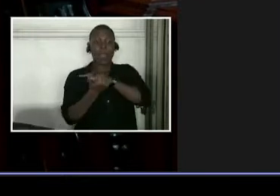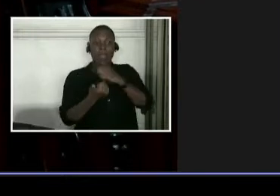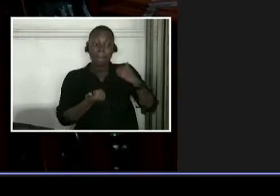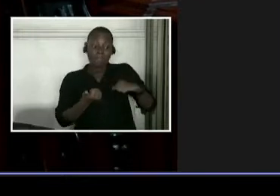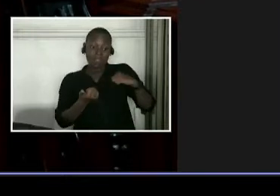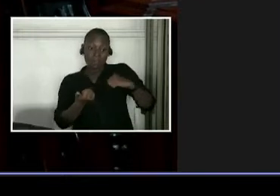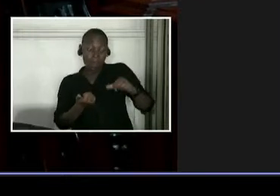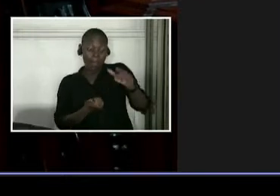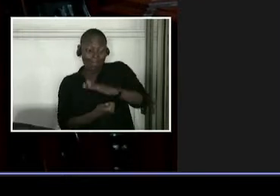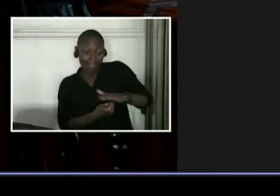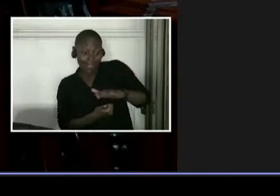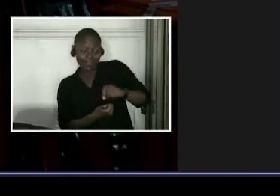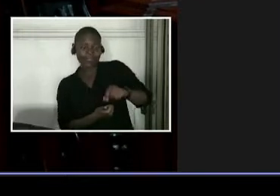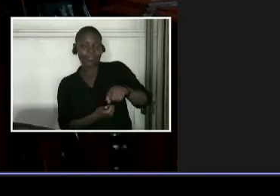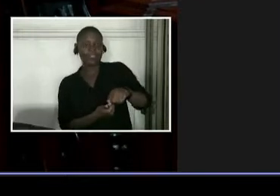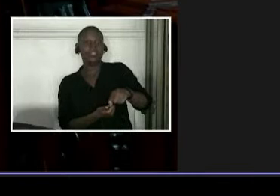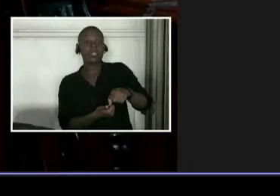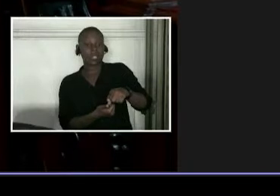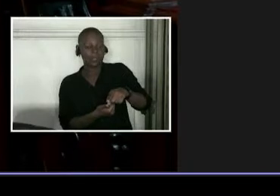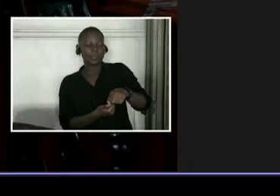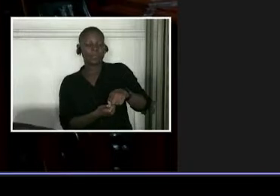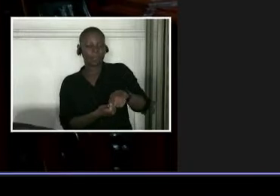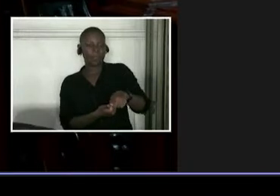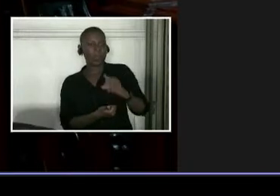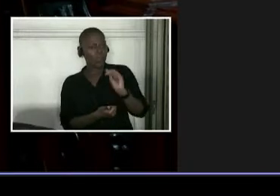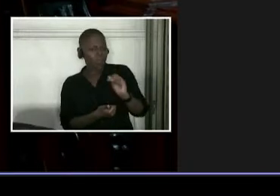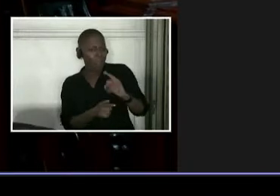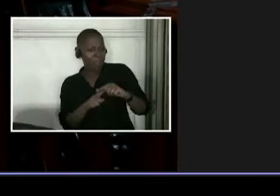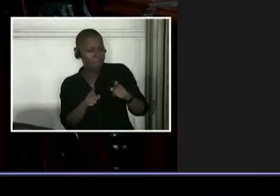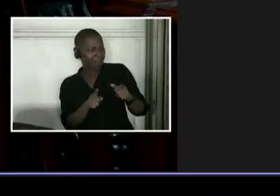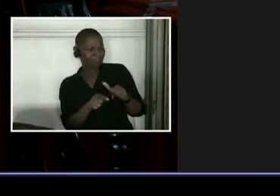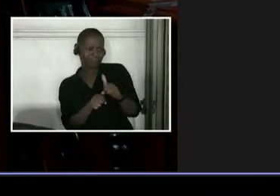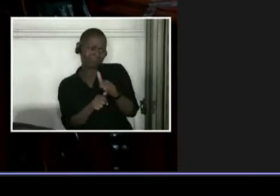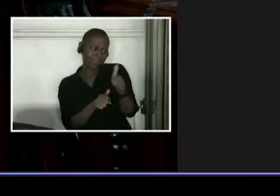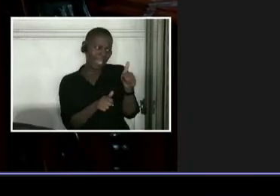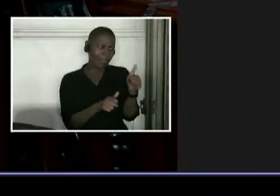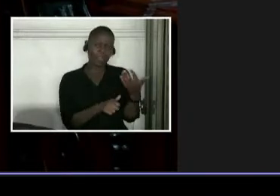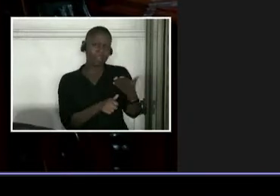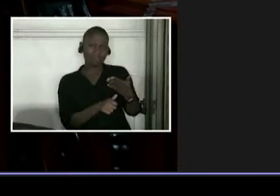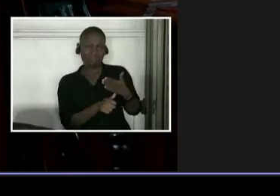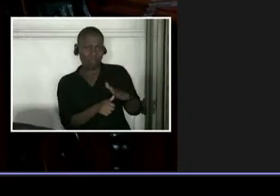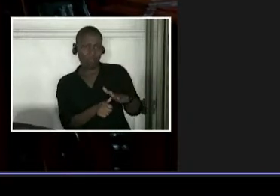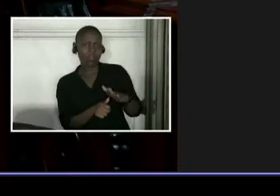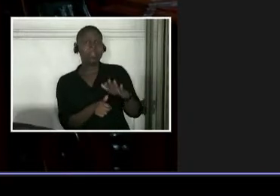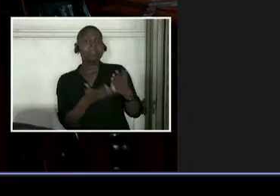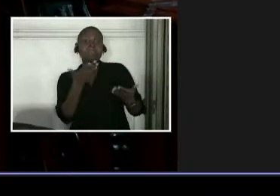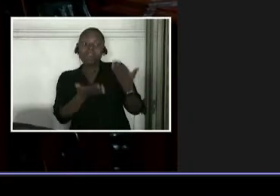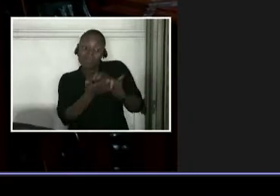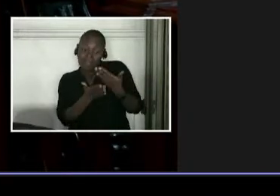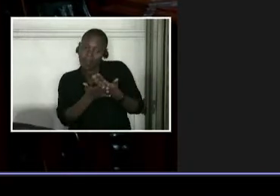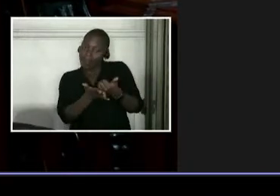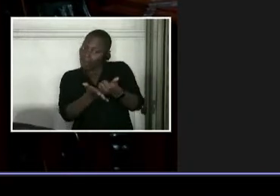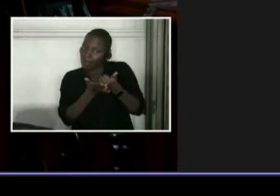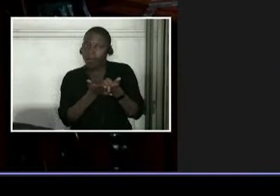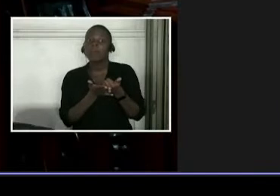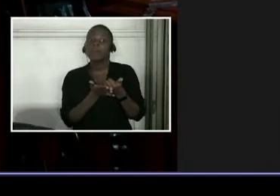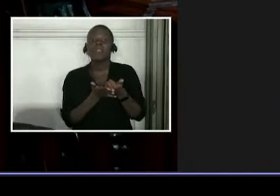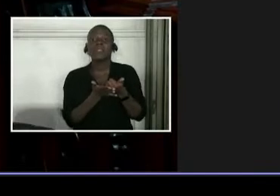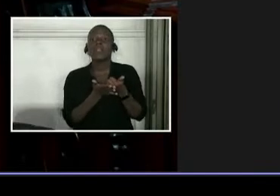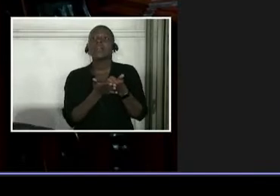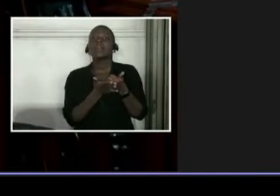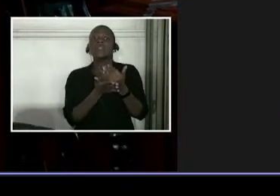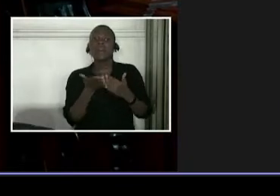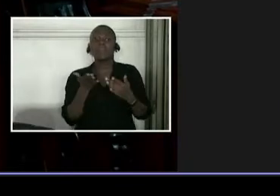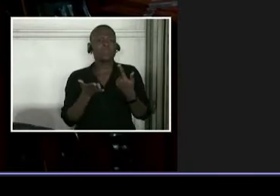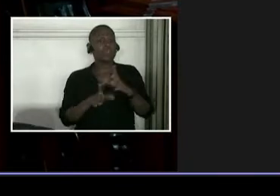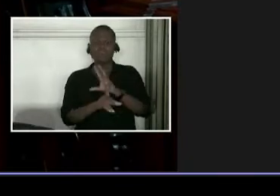that we believe this house will help us, because you've got some who are mainly in the middle class who are saying not in